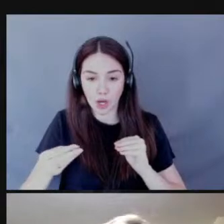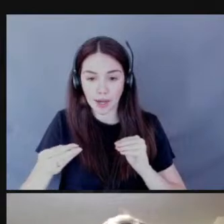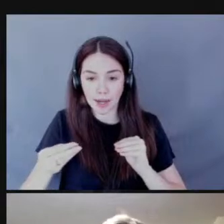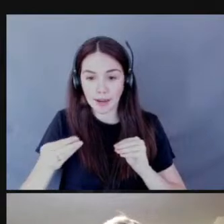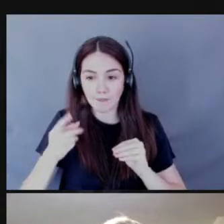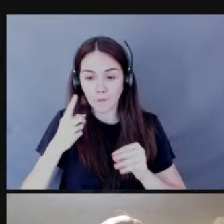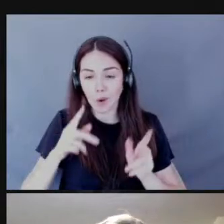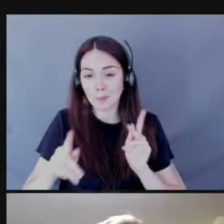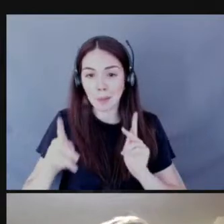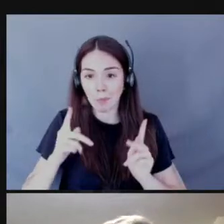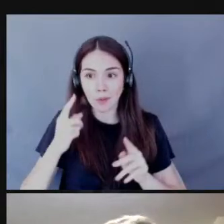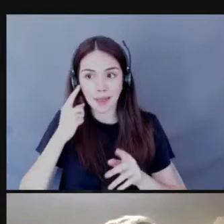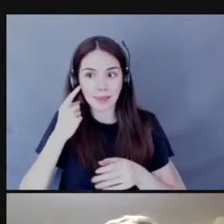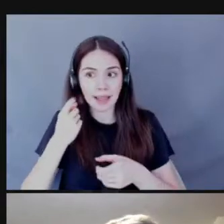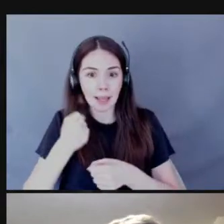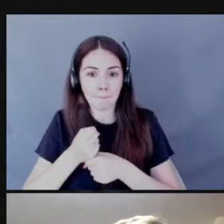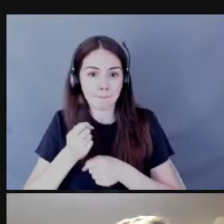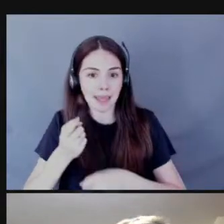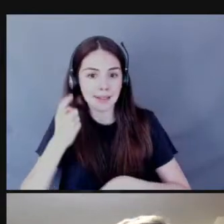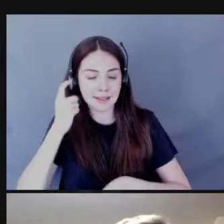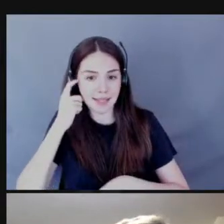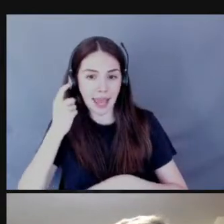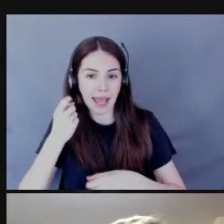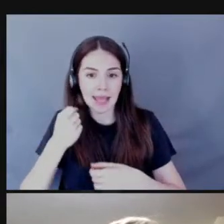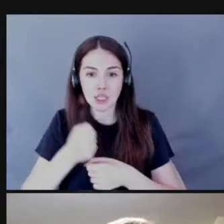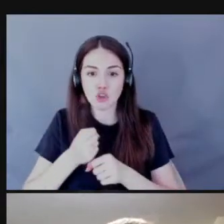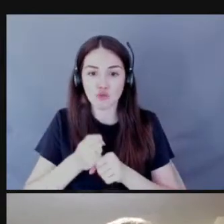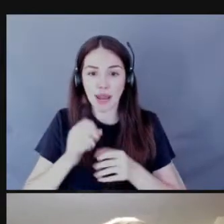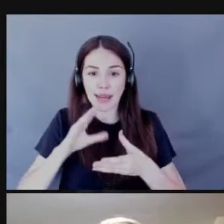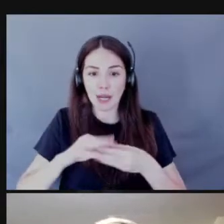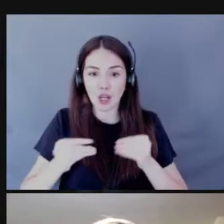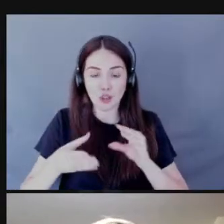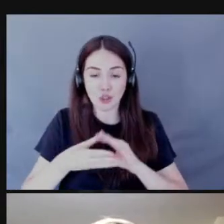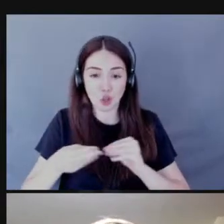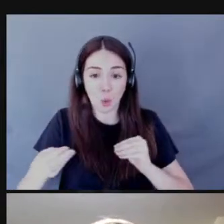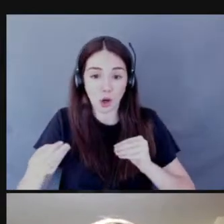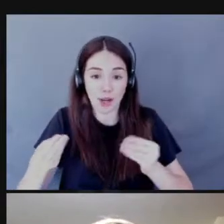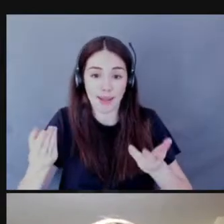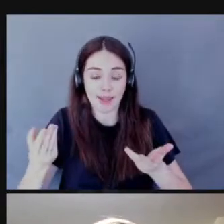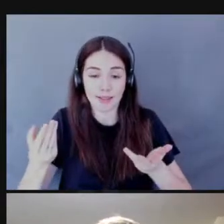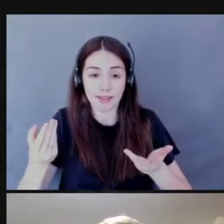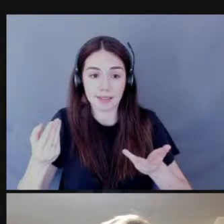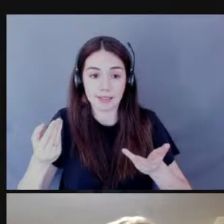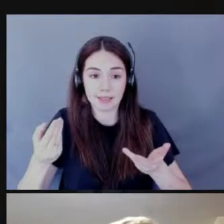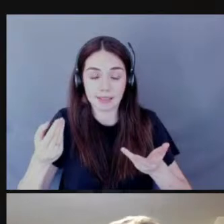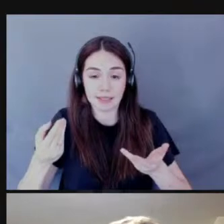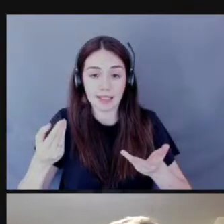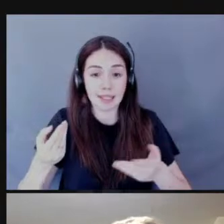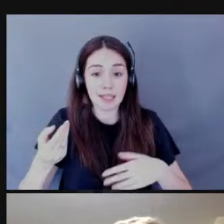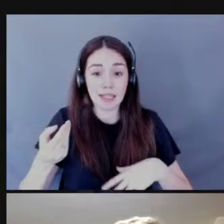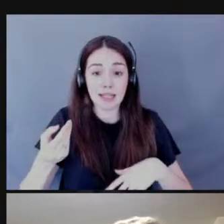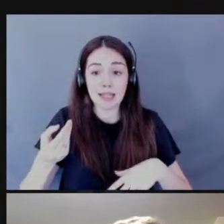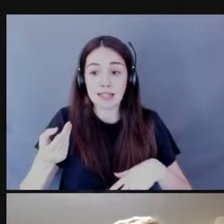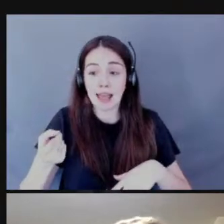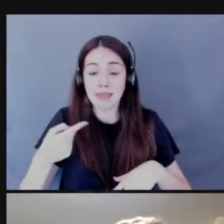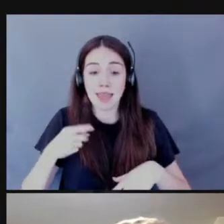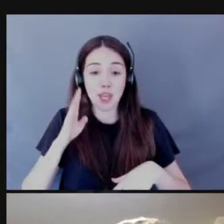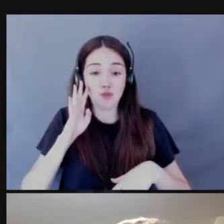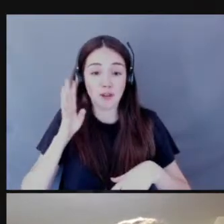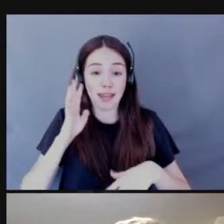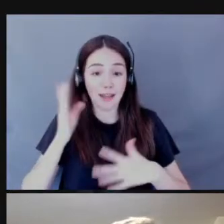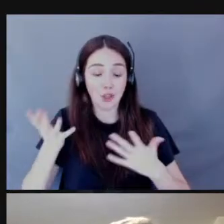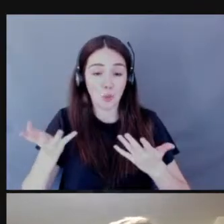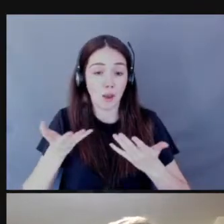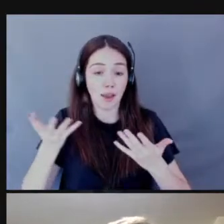everybody and create this lore out of whole cloth. And what they created was the idea that there